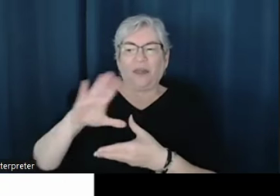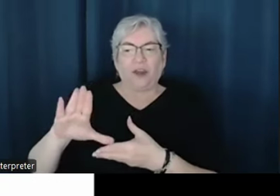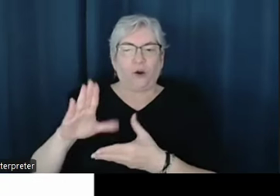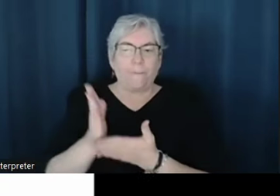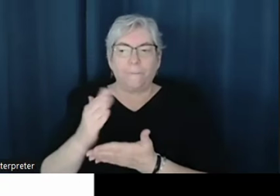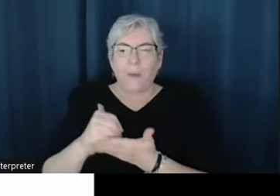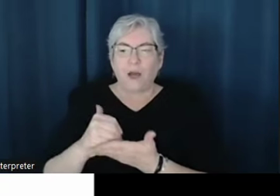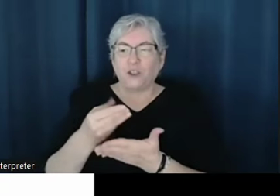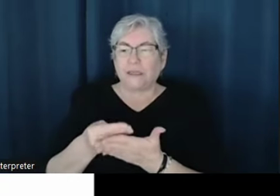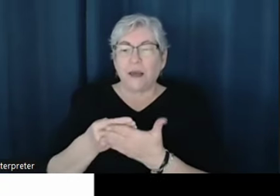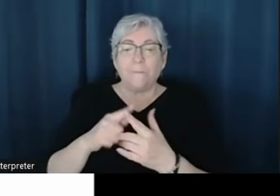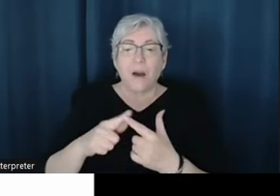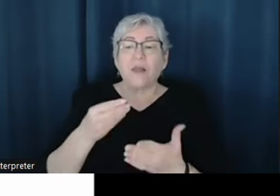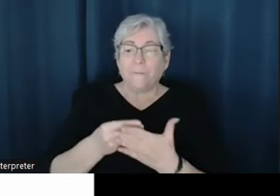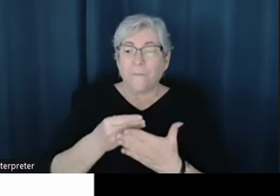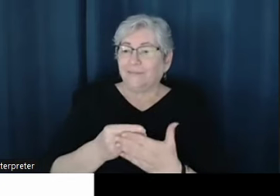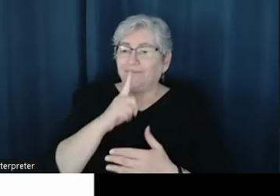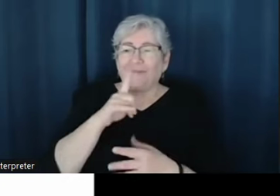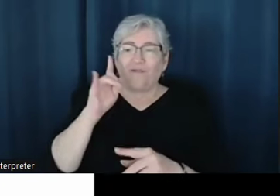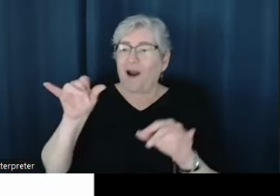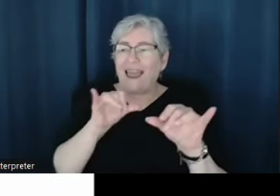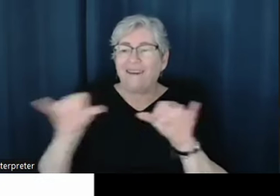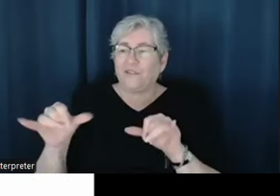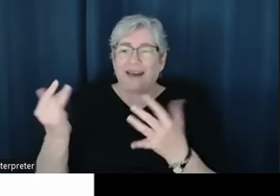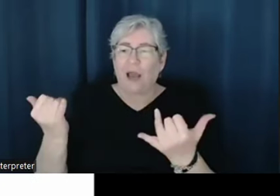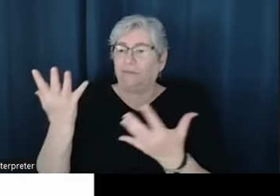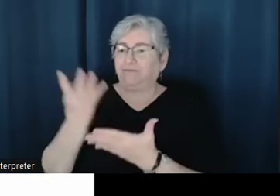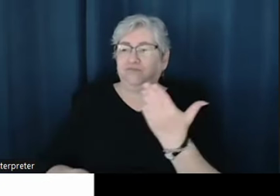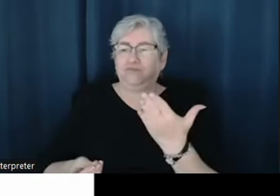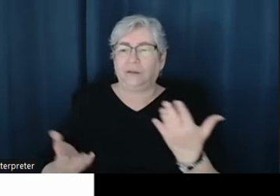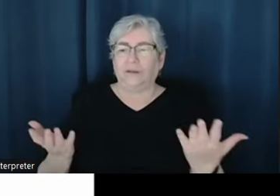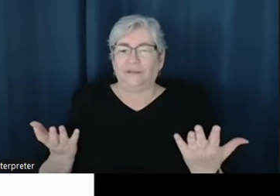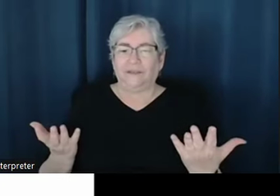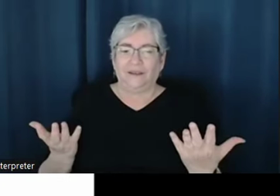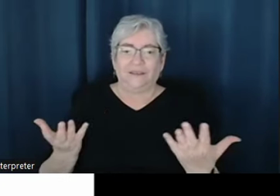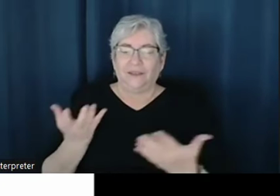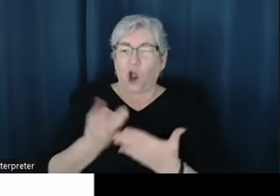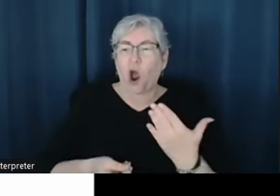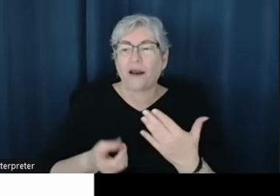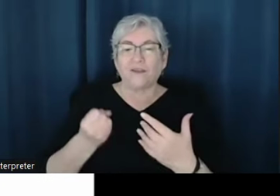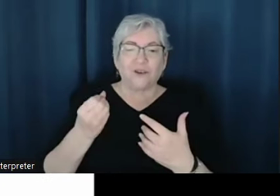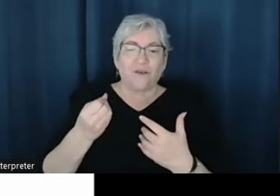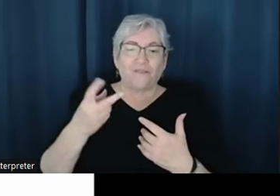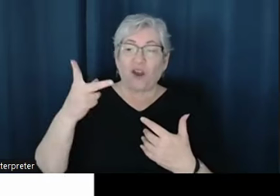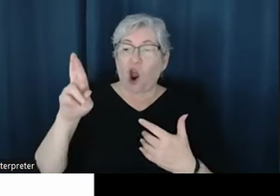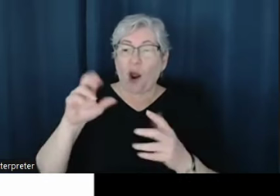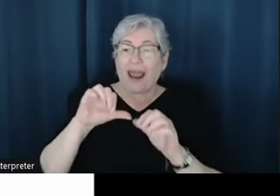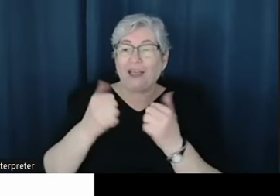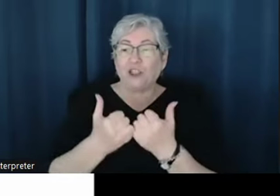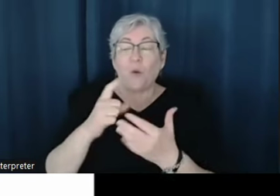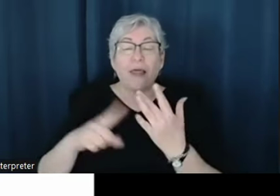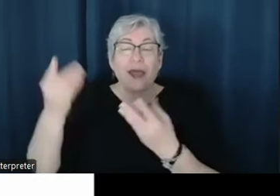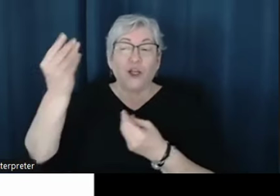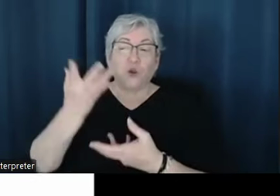Well, that money wasn't forever, it's gone. And so VR agencies didn't, from what I've been